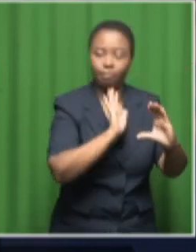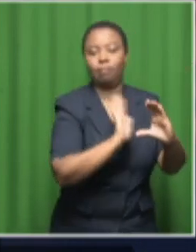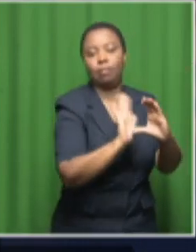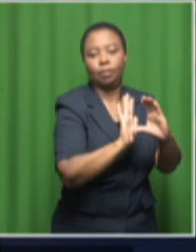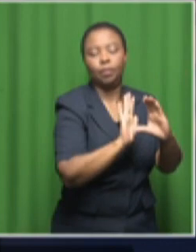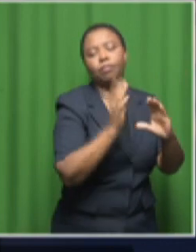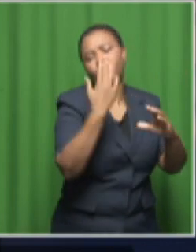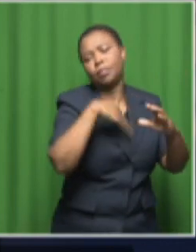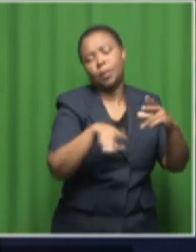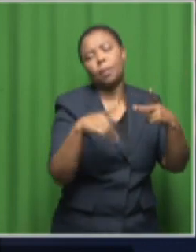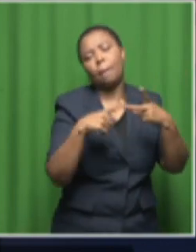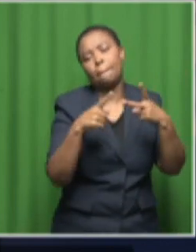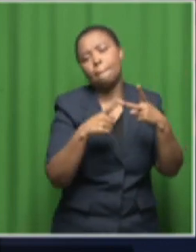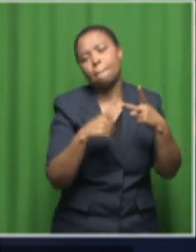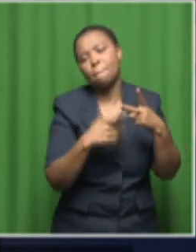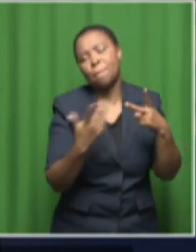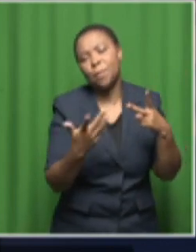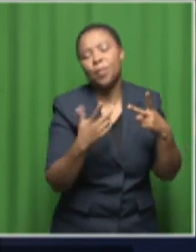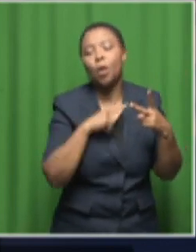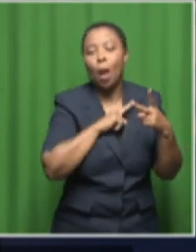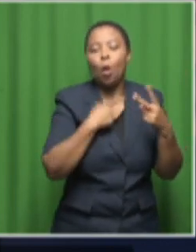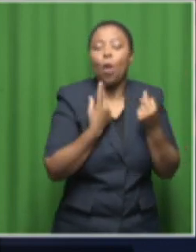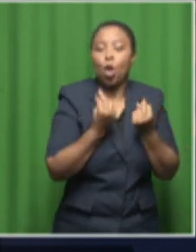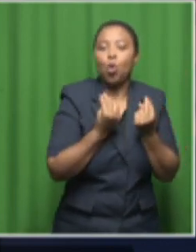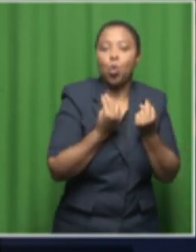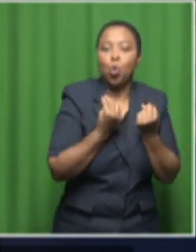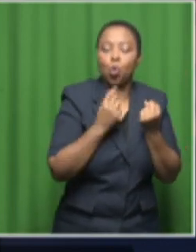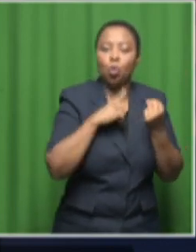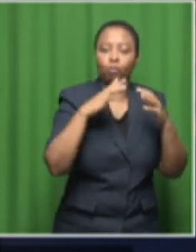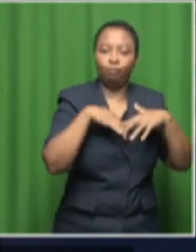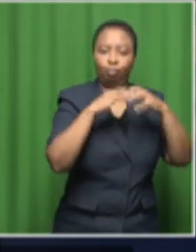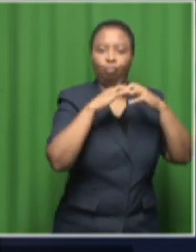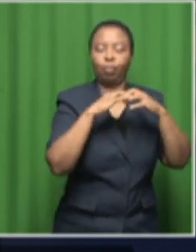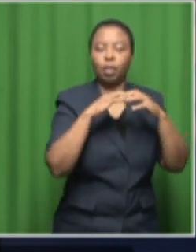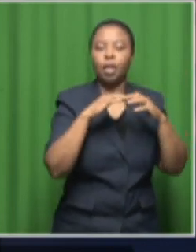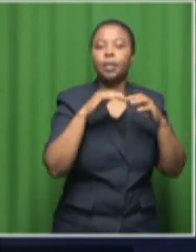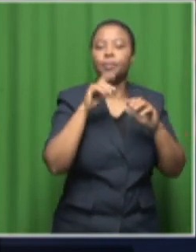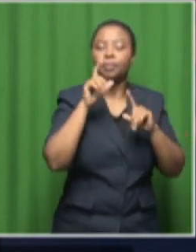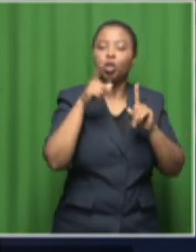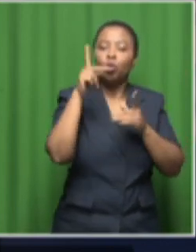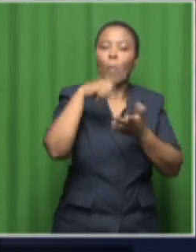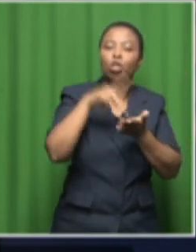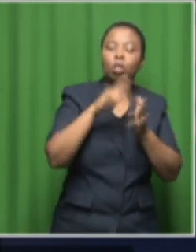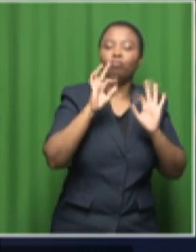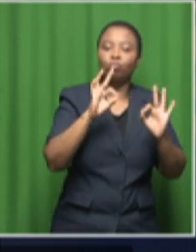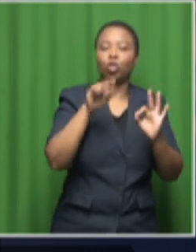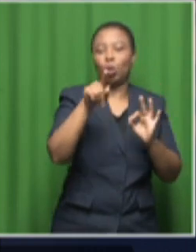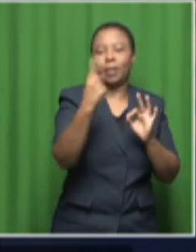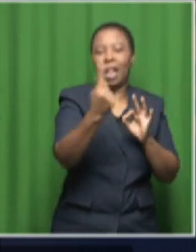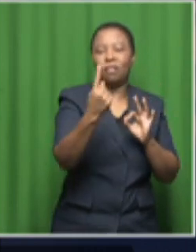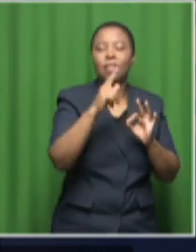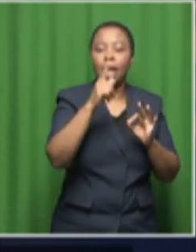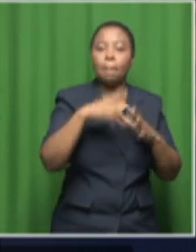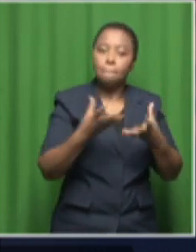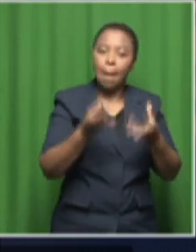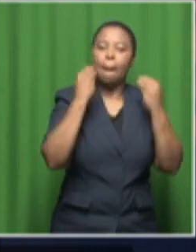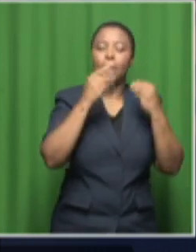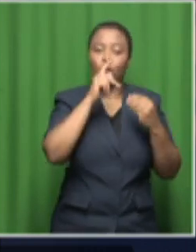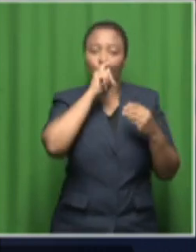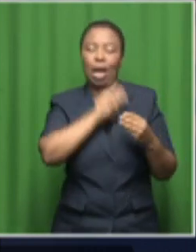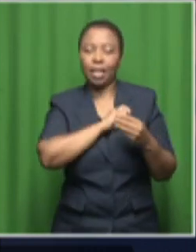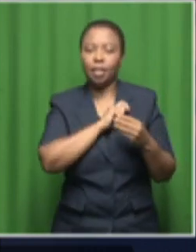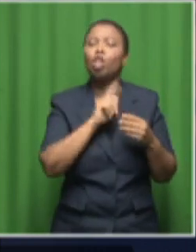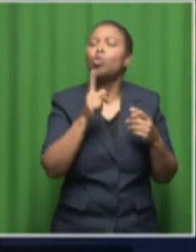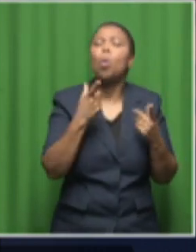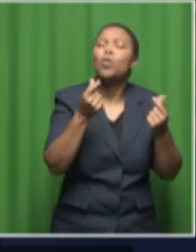just being a new player, trying to sort of establish your presence and position yourself and earn that trust. Okay. But we've been